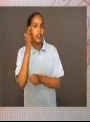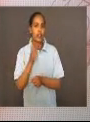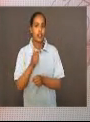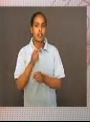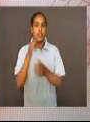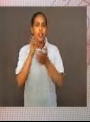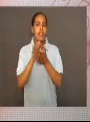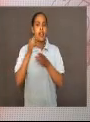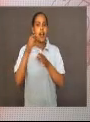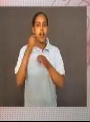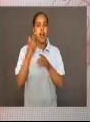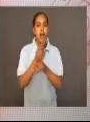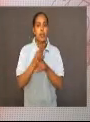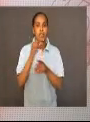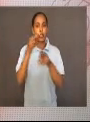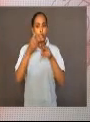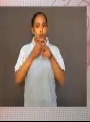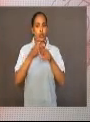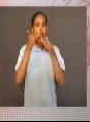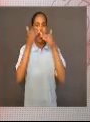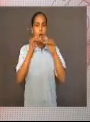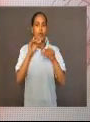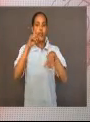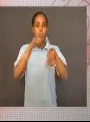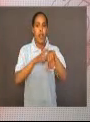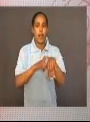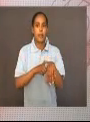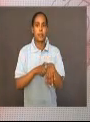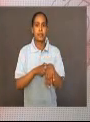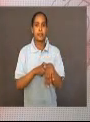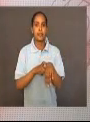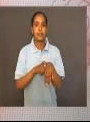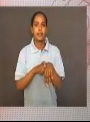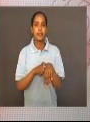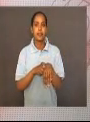that happen in a short amount of time?